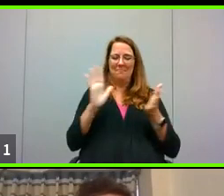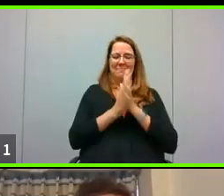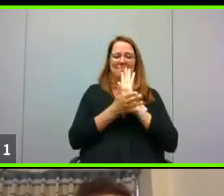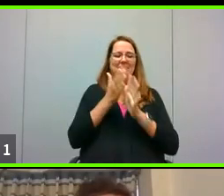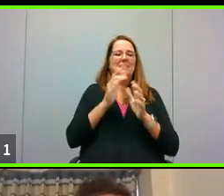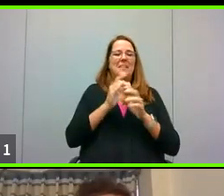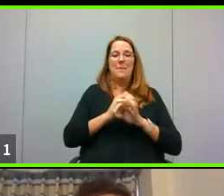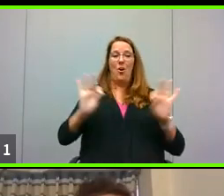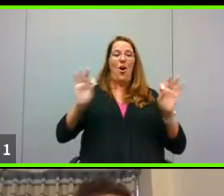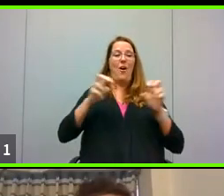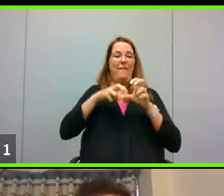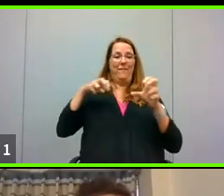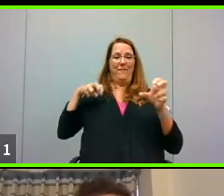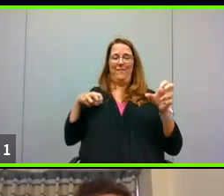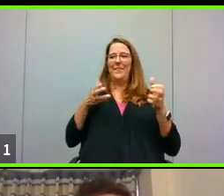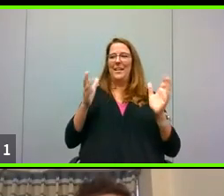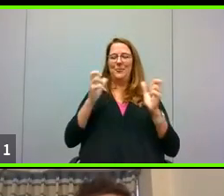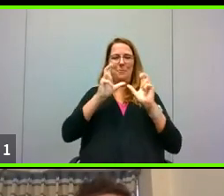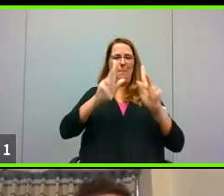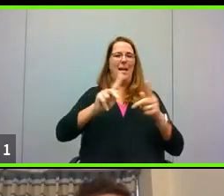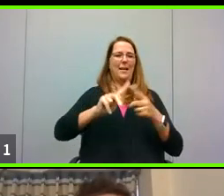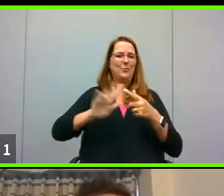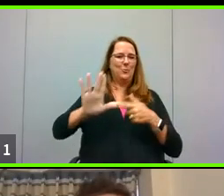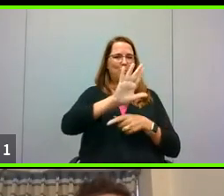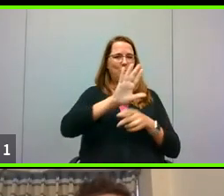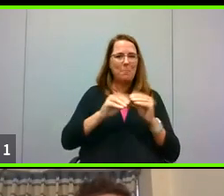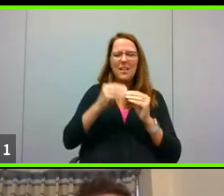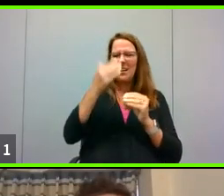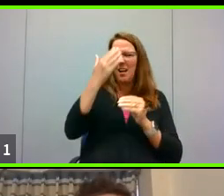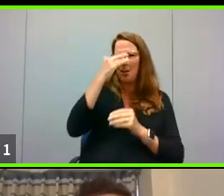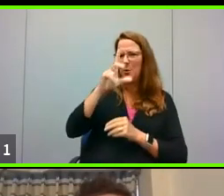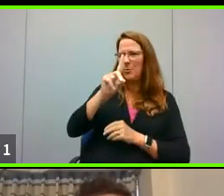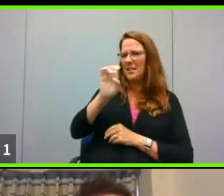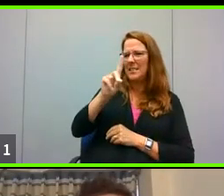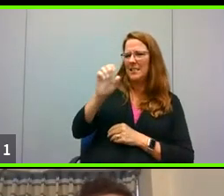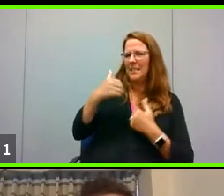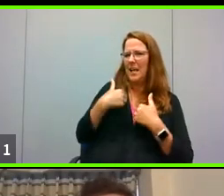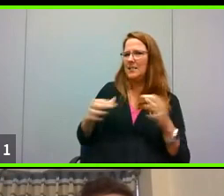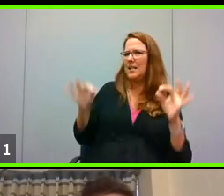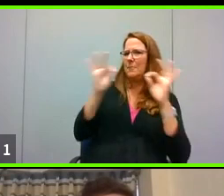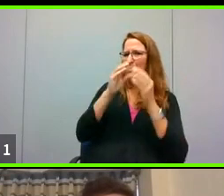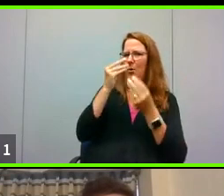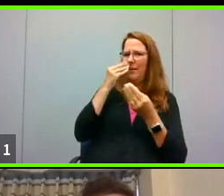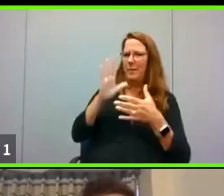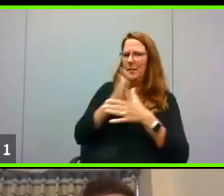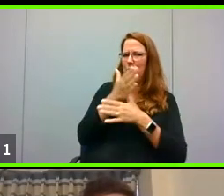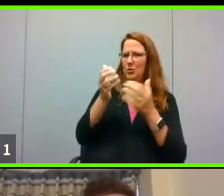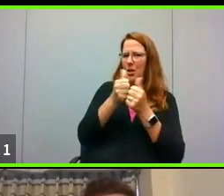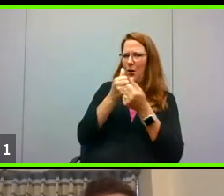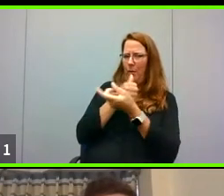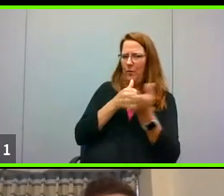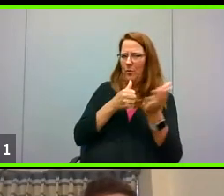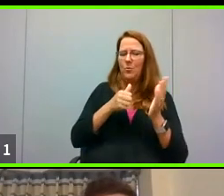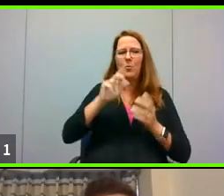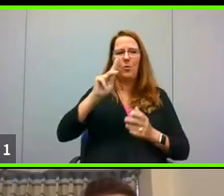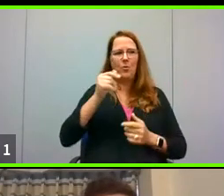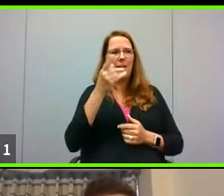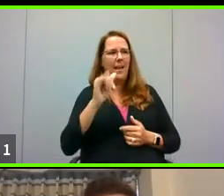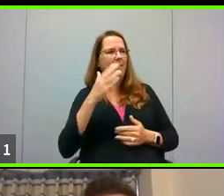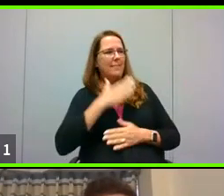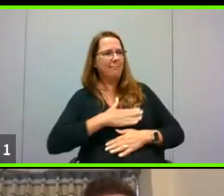all get back to your meeting. I know that Dee Dee's got some important information to share with you all. Kathy, I enjoyed hearing your comments,